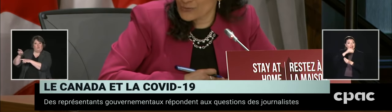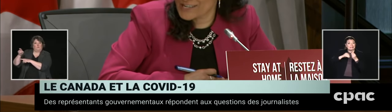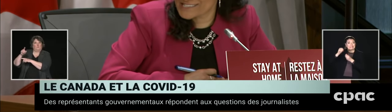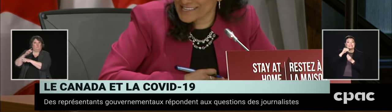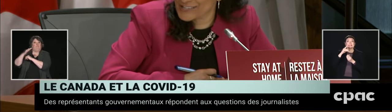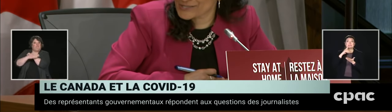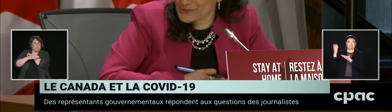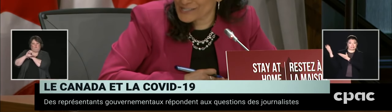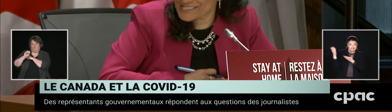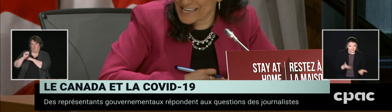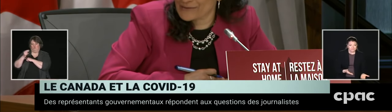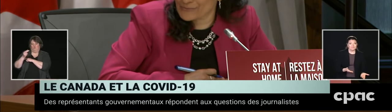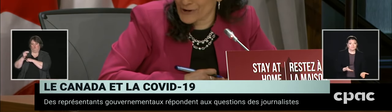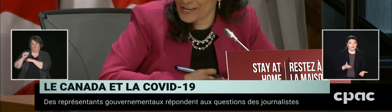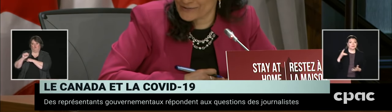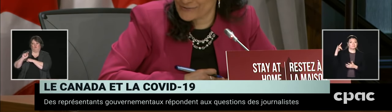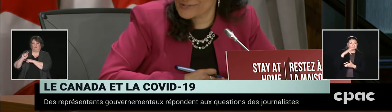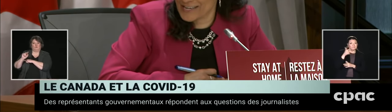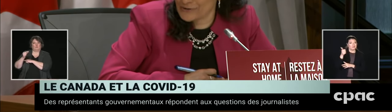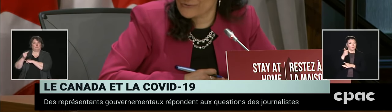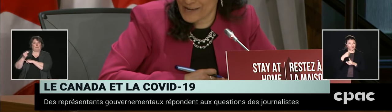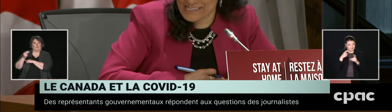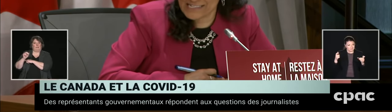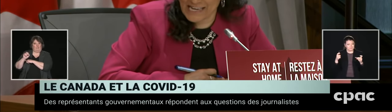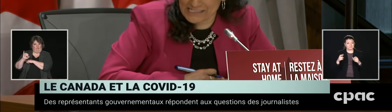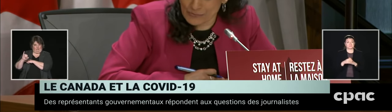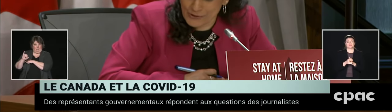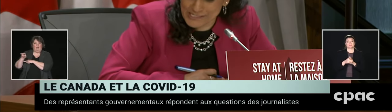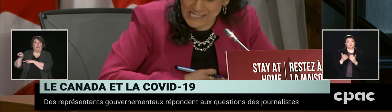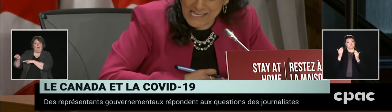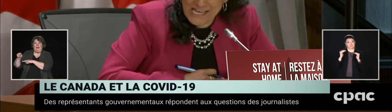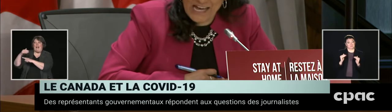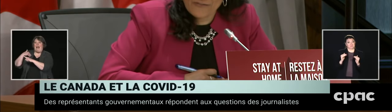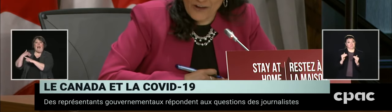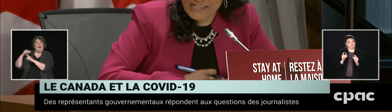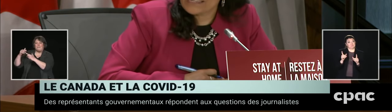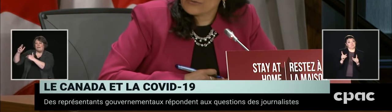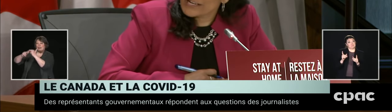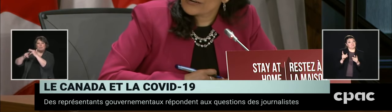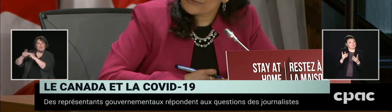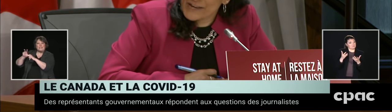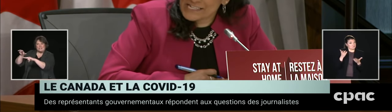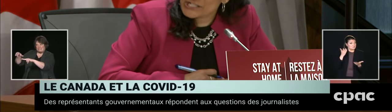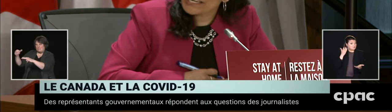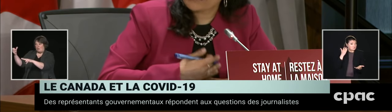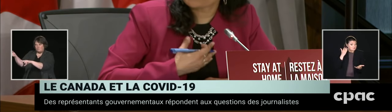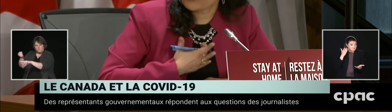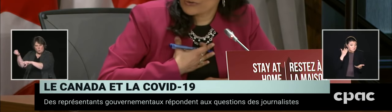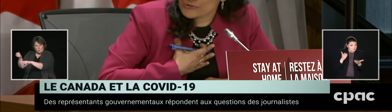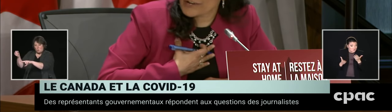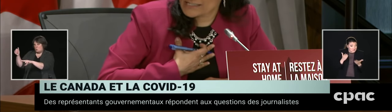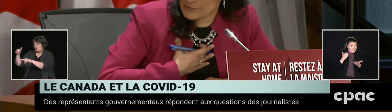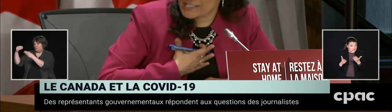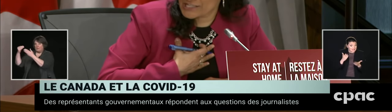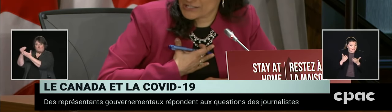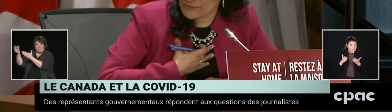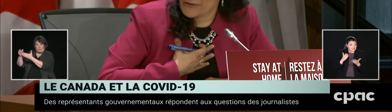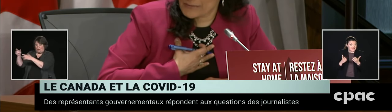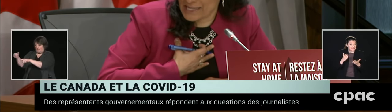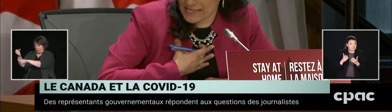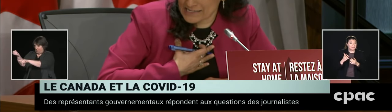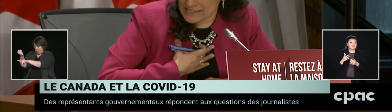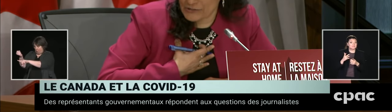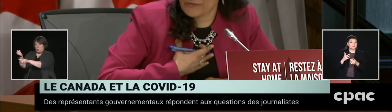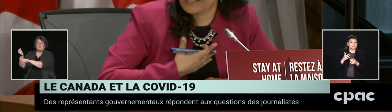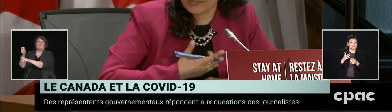goods once they are sourced and brought out ready to export. Finally, we are arranging our own transportation